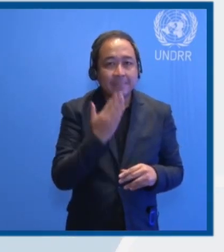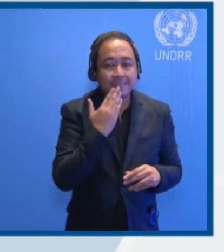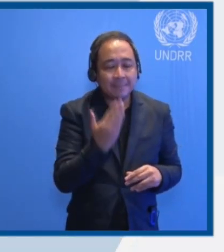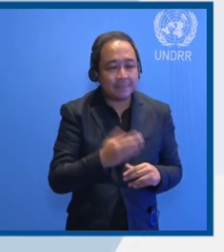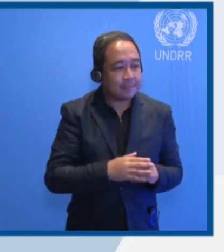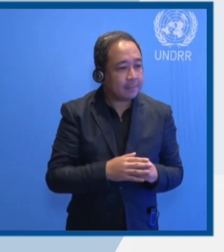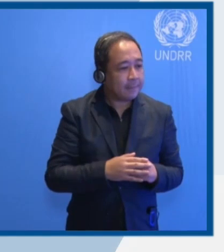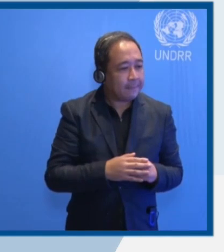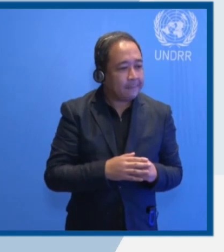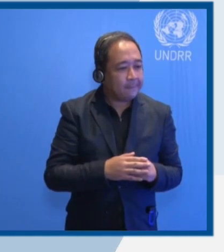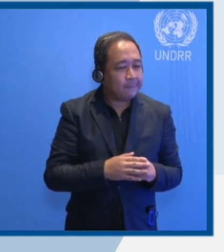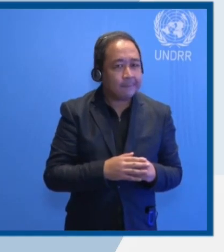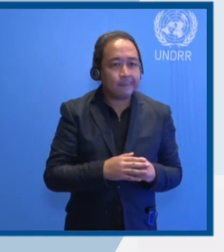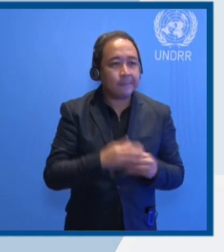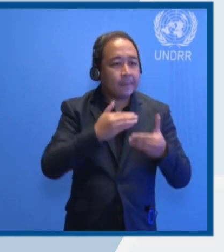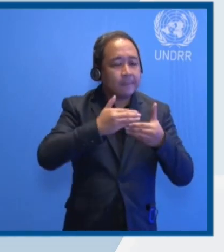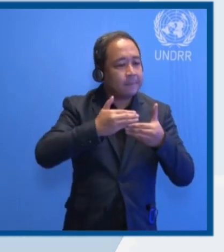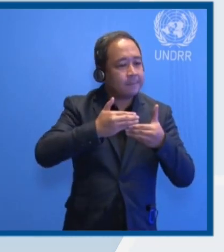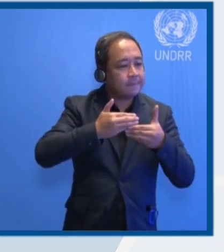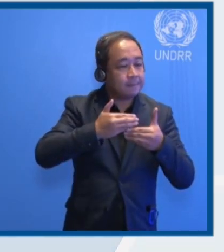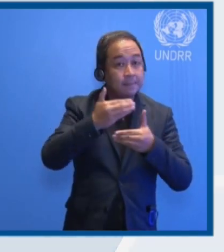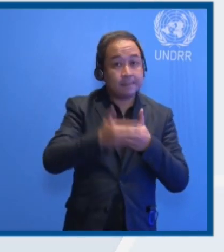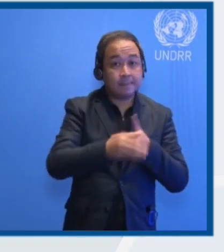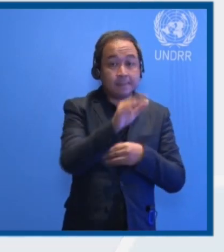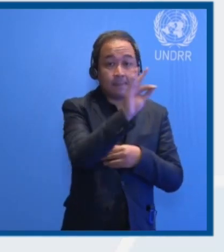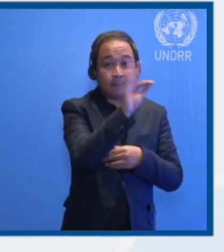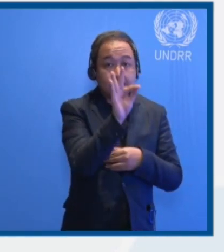I'll ask Ms.